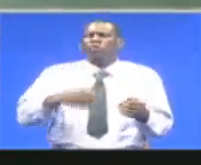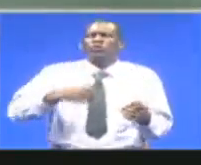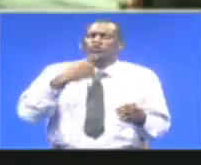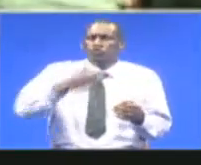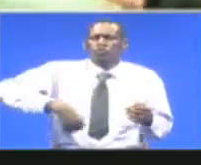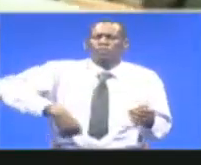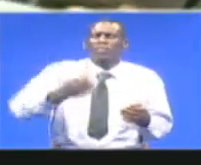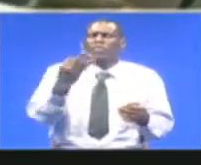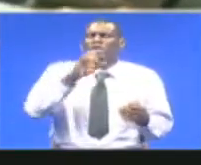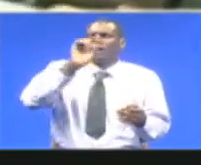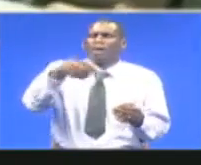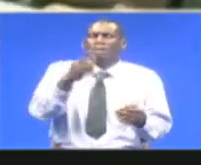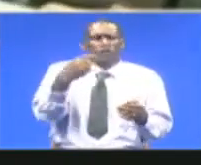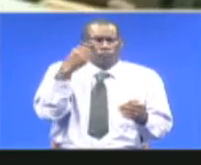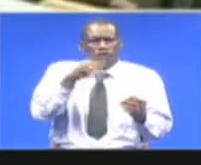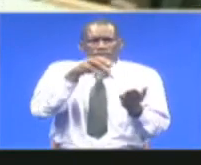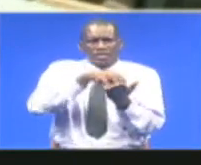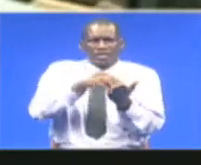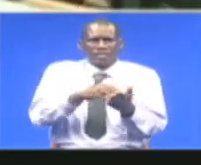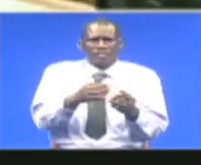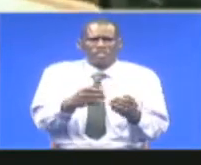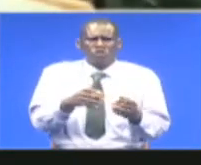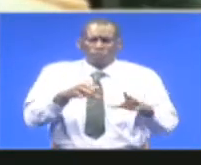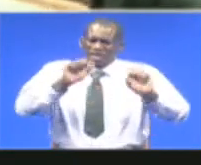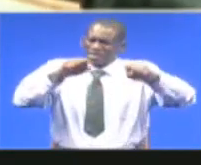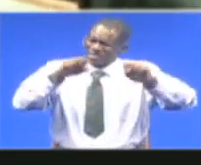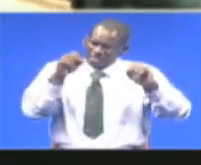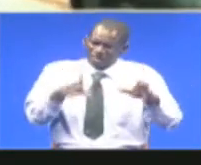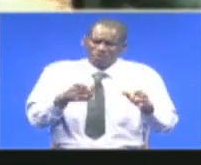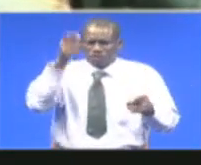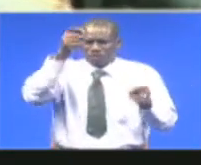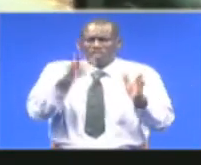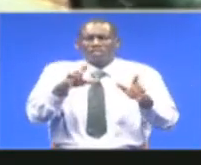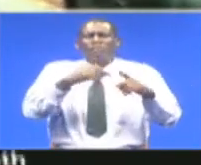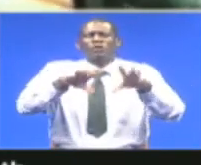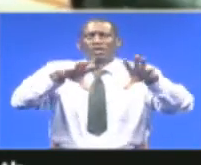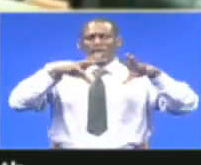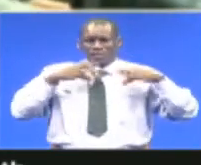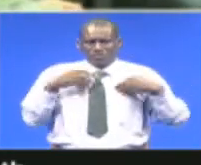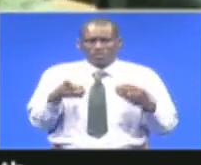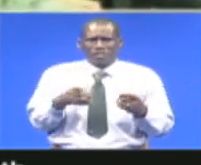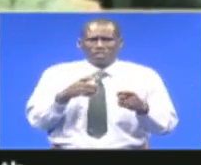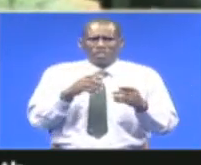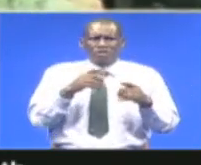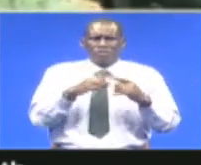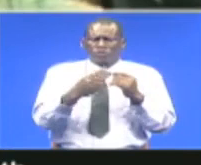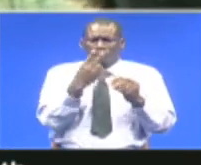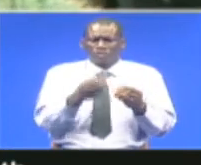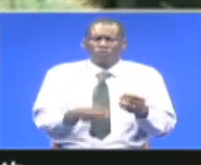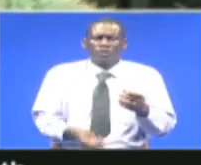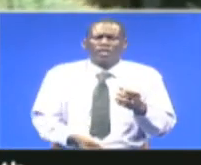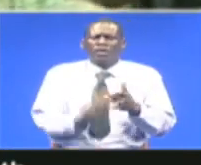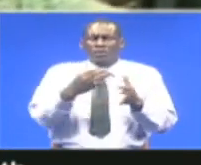costs. We'll accept it. We don't agree with it, but we'll accept it. And we shall see, we'll make a decision once I talk